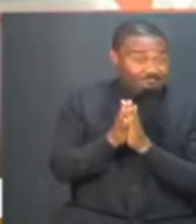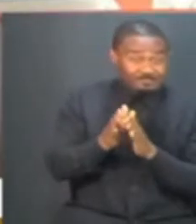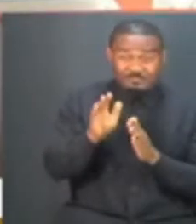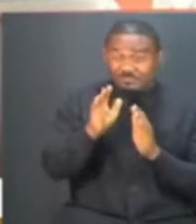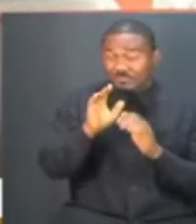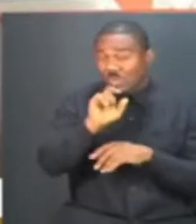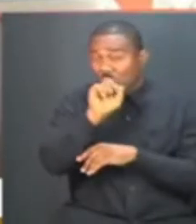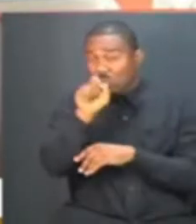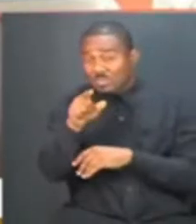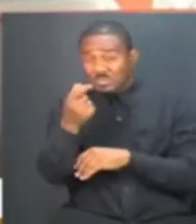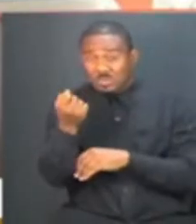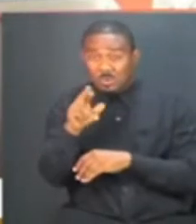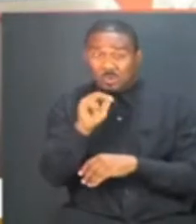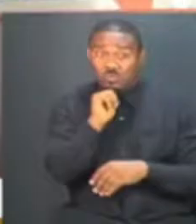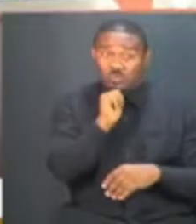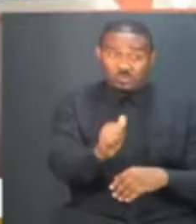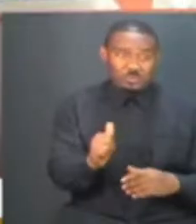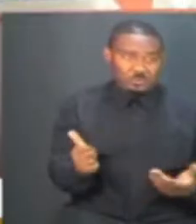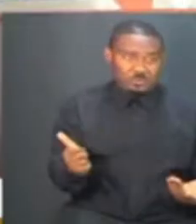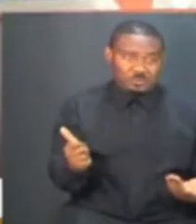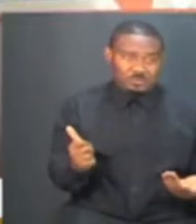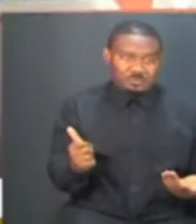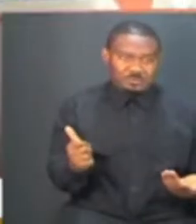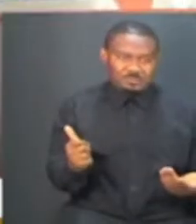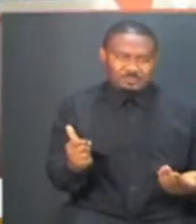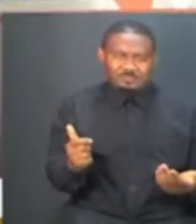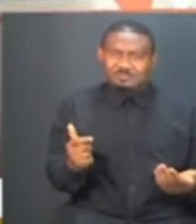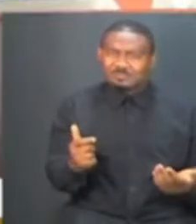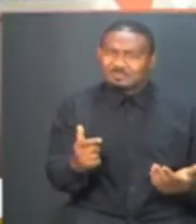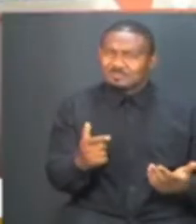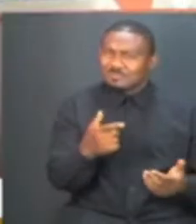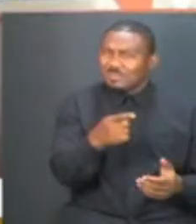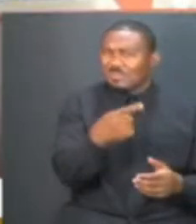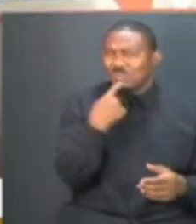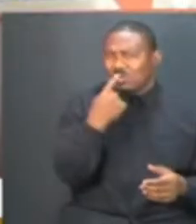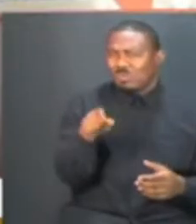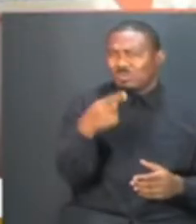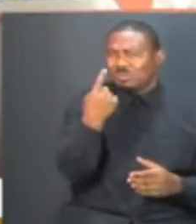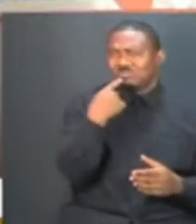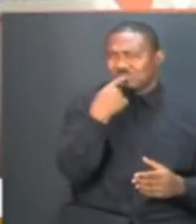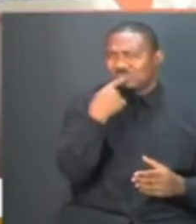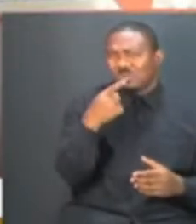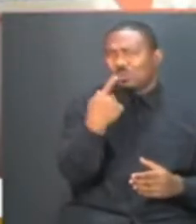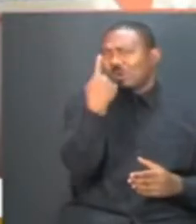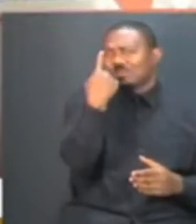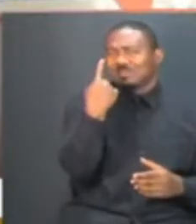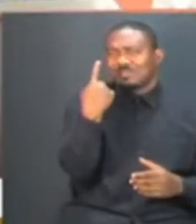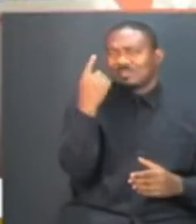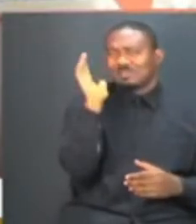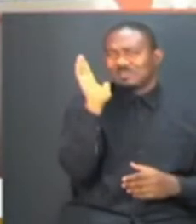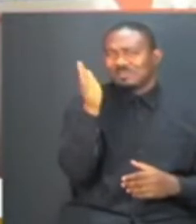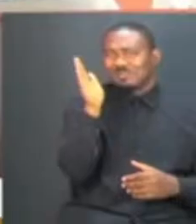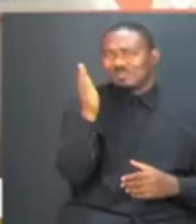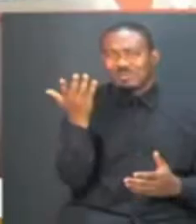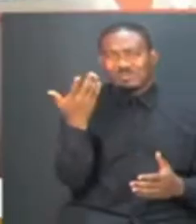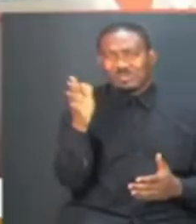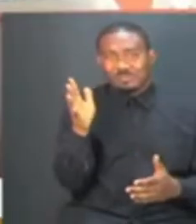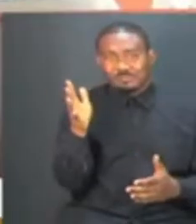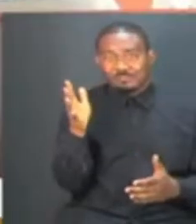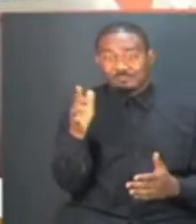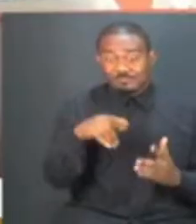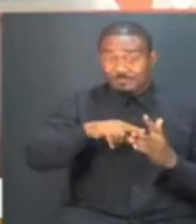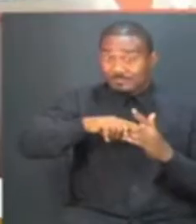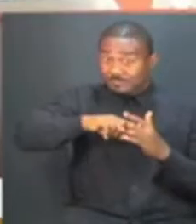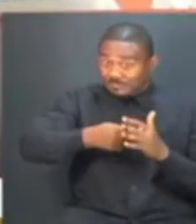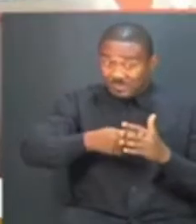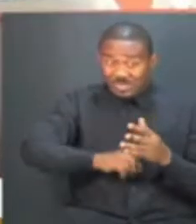So for the Whip to mention only one statement is unfortunate. So we start with that. We